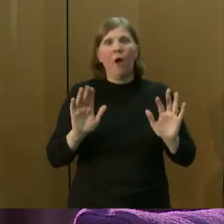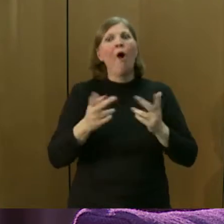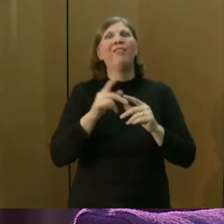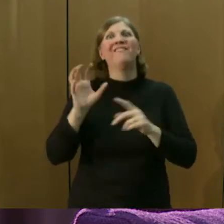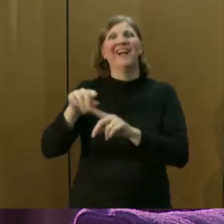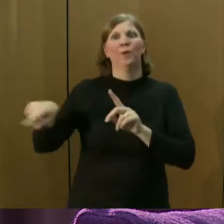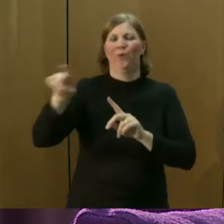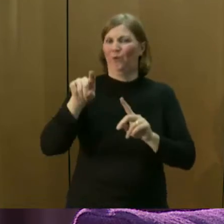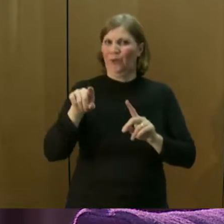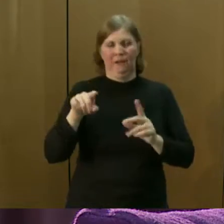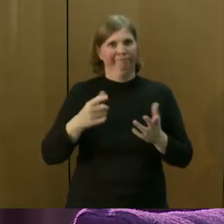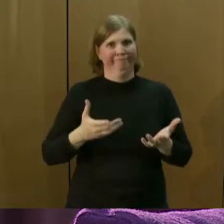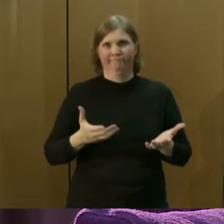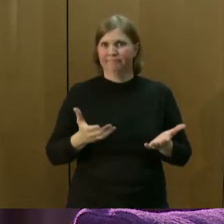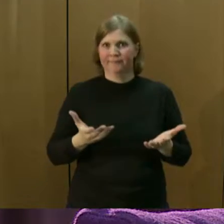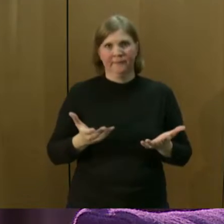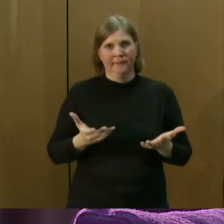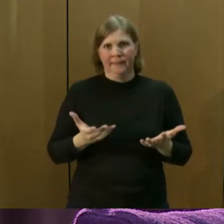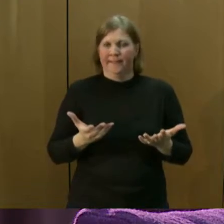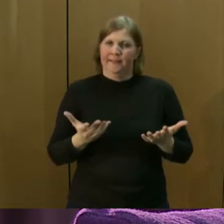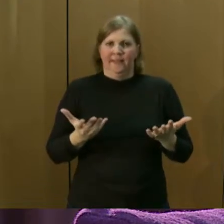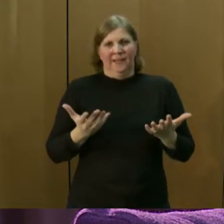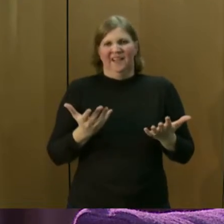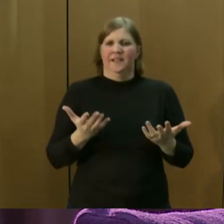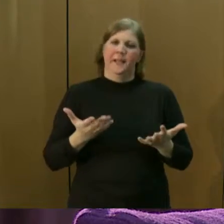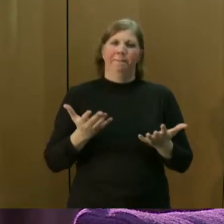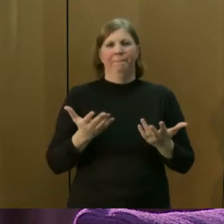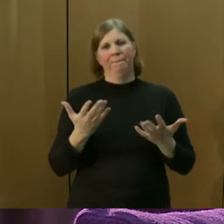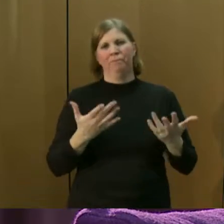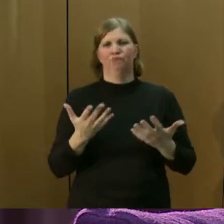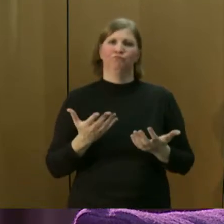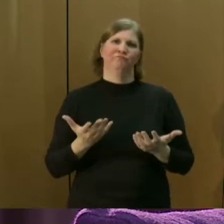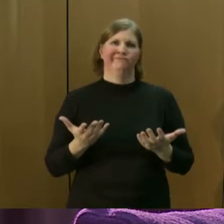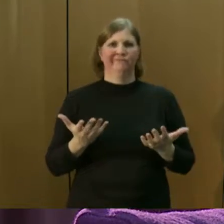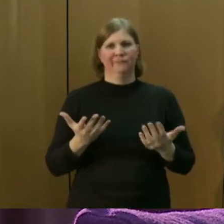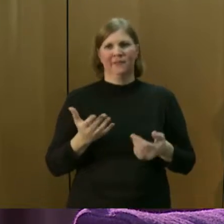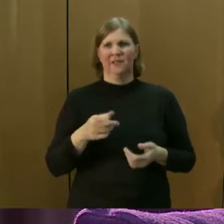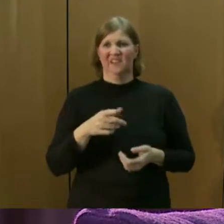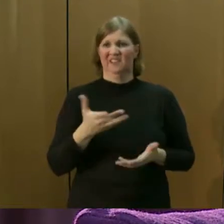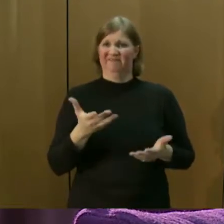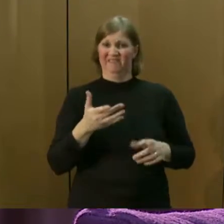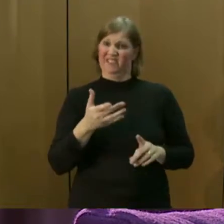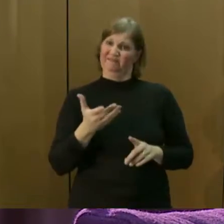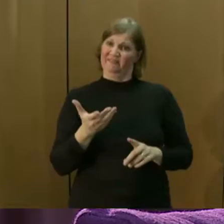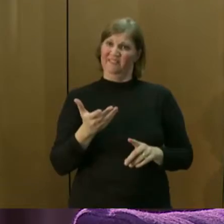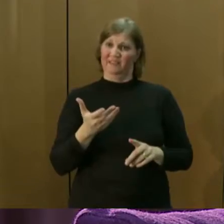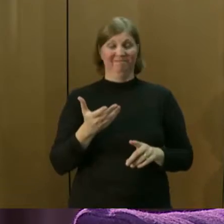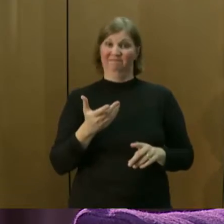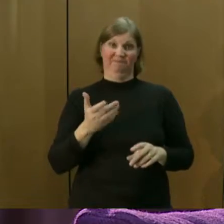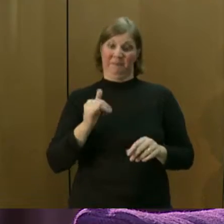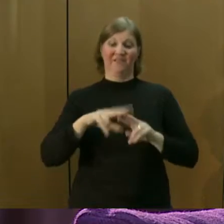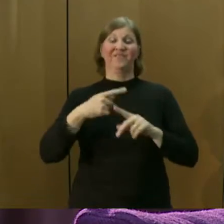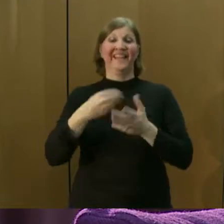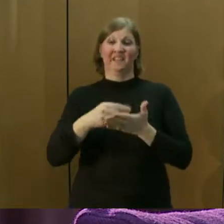of, it's not a hire in the same way, but it's either they will take a fixed amount of money from your